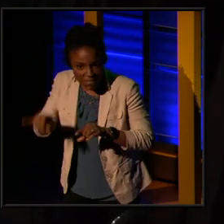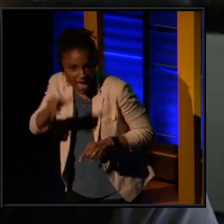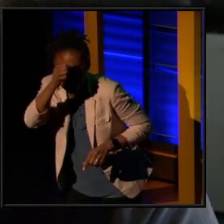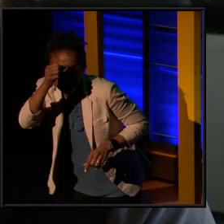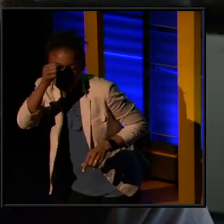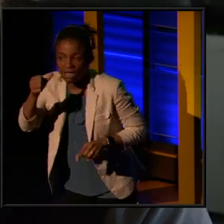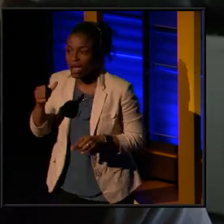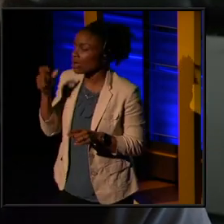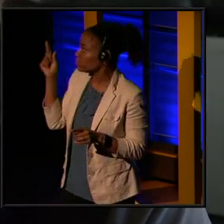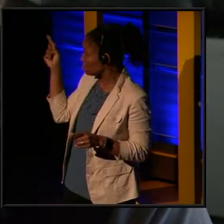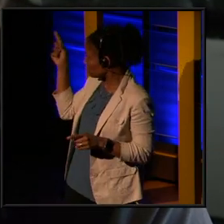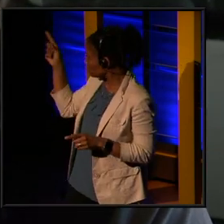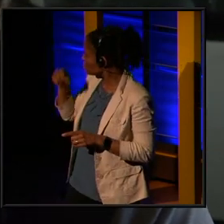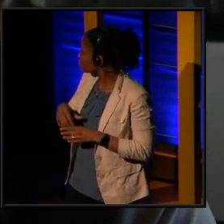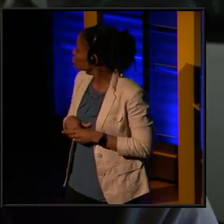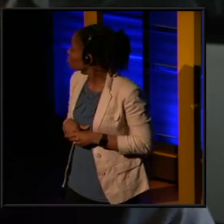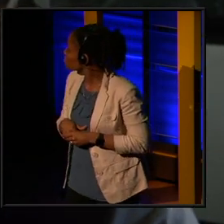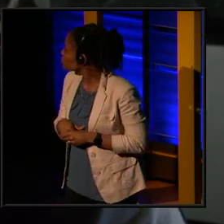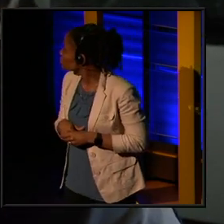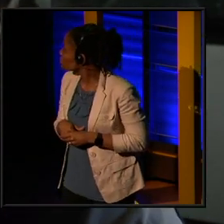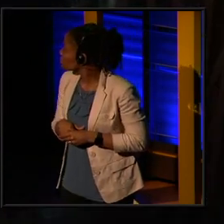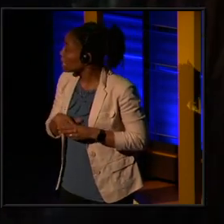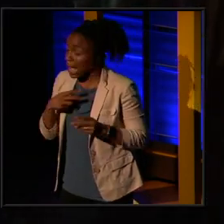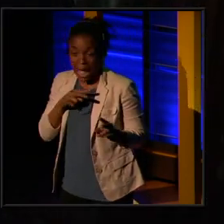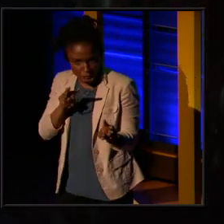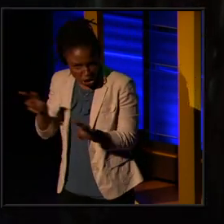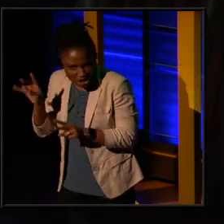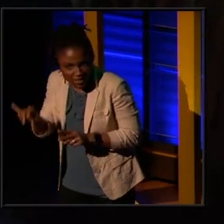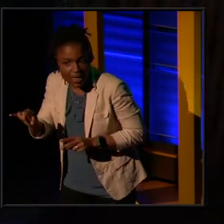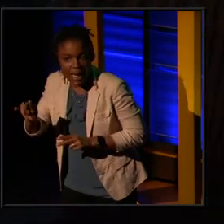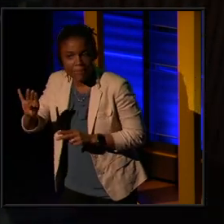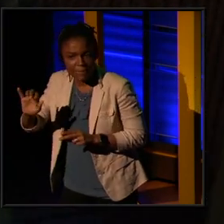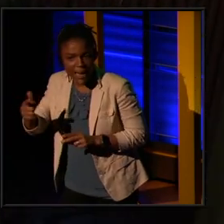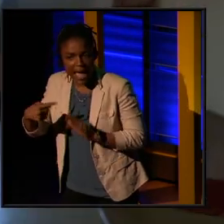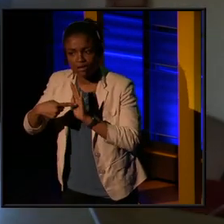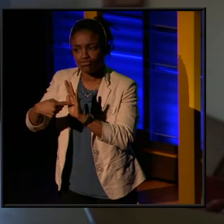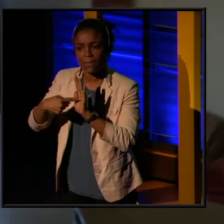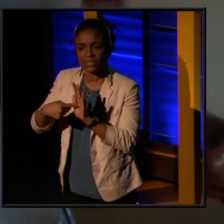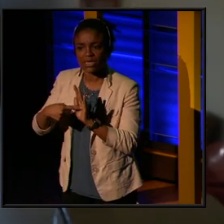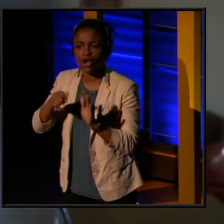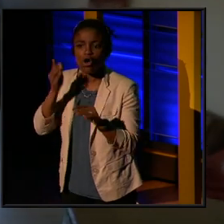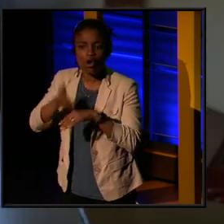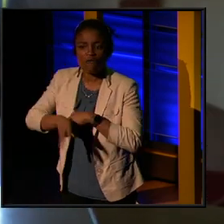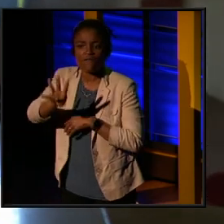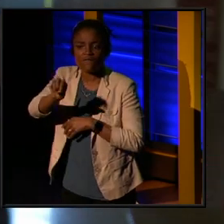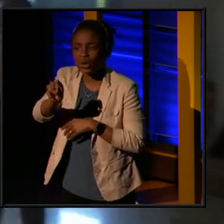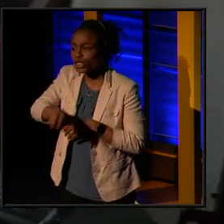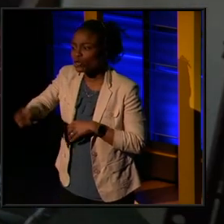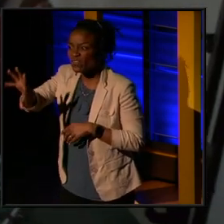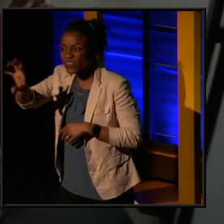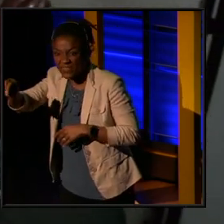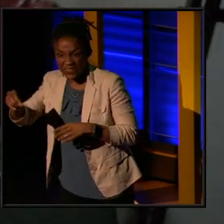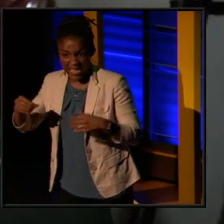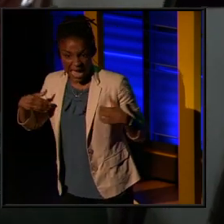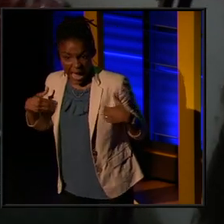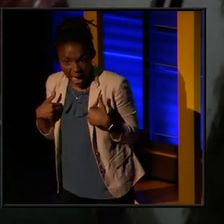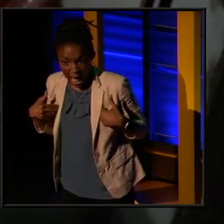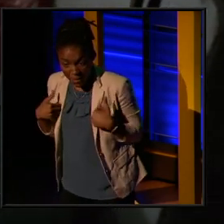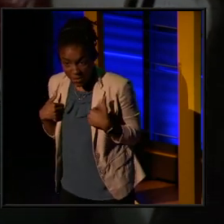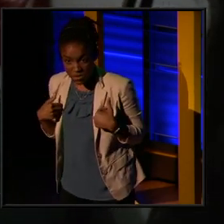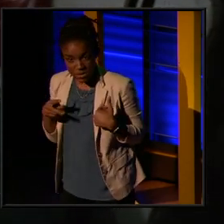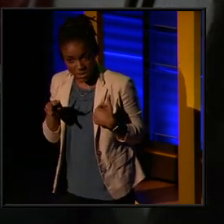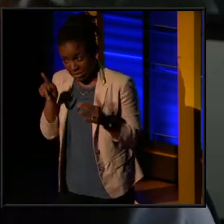the Indo-Myanmar border. And looking at these bags that represent over 40 to 50 animals, I'm only beginning